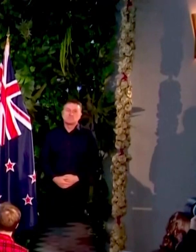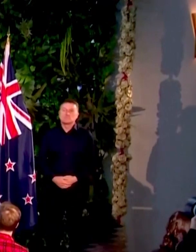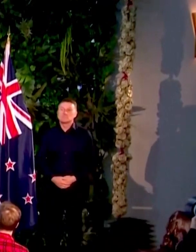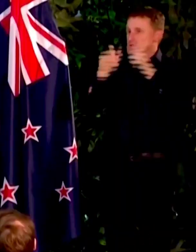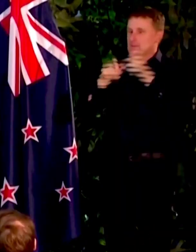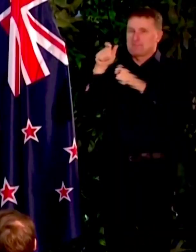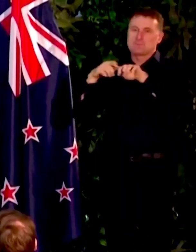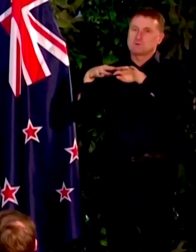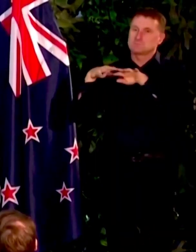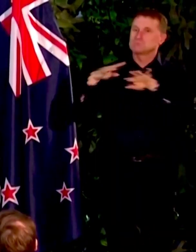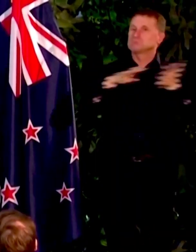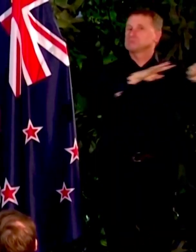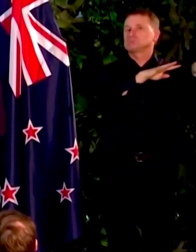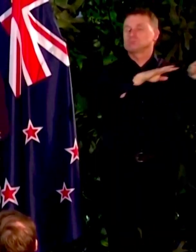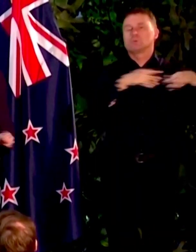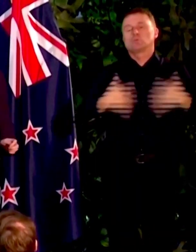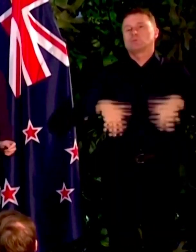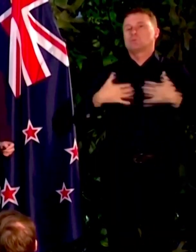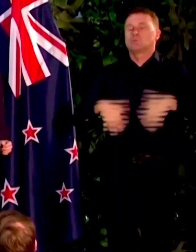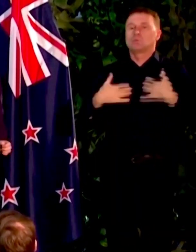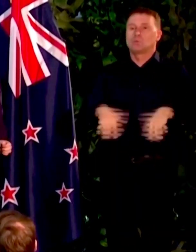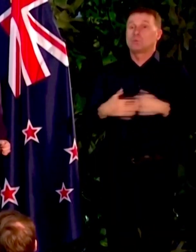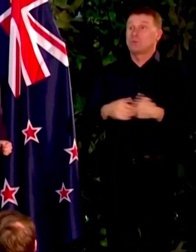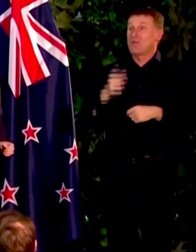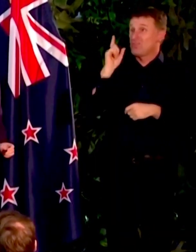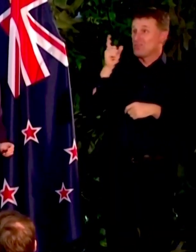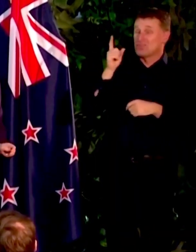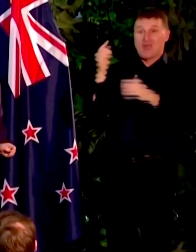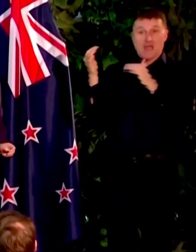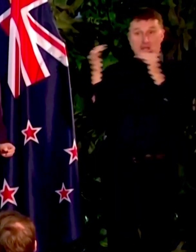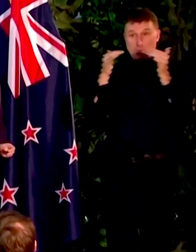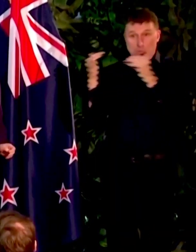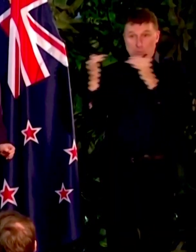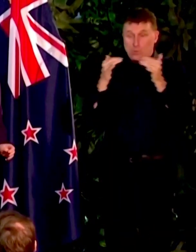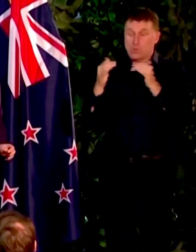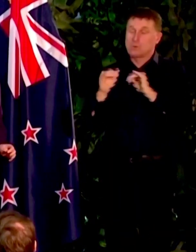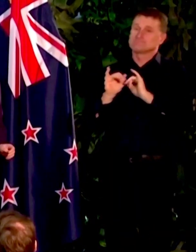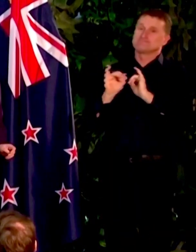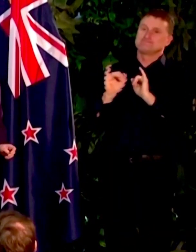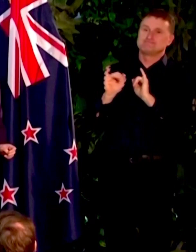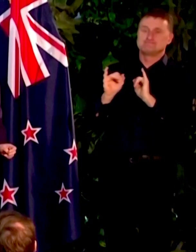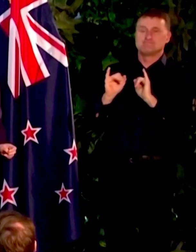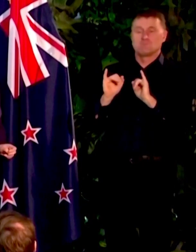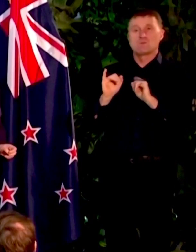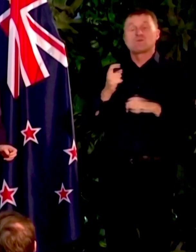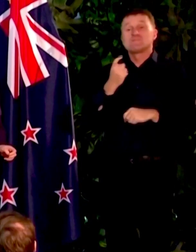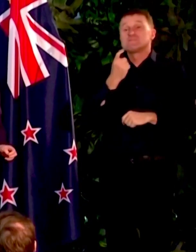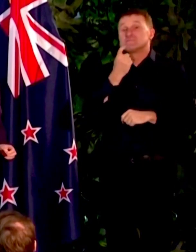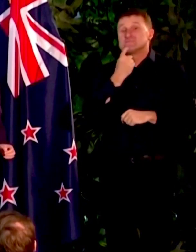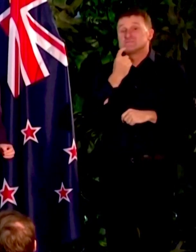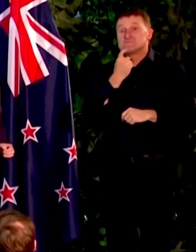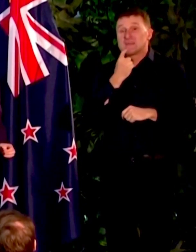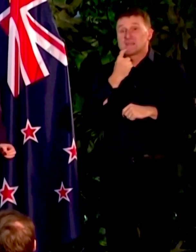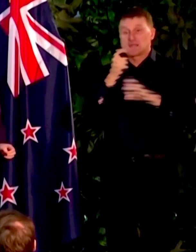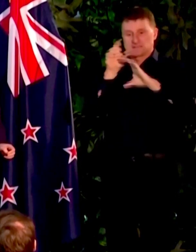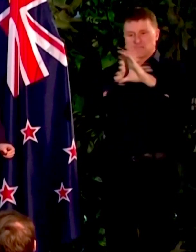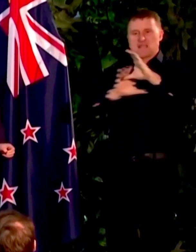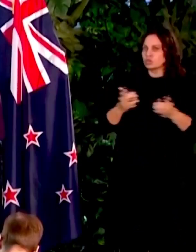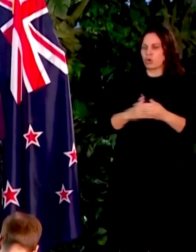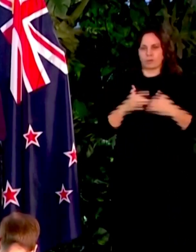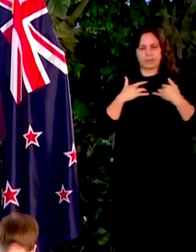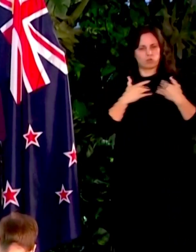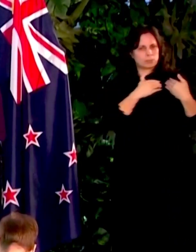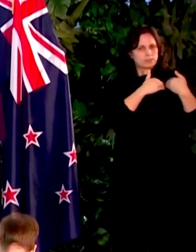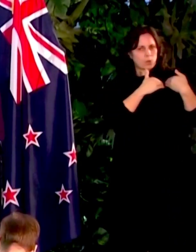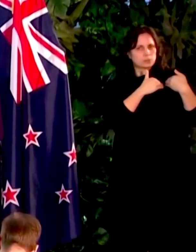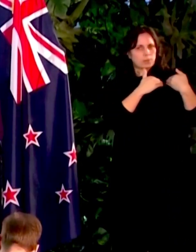including those of women and girls. Ardern welcomed Finland's commitment to ensure the free trade agreement with the European Union gets ratified